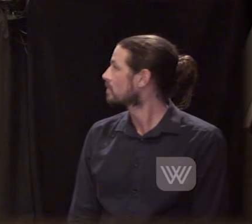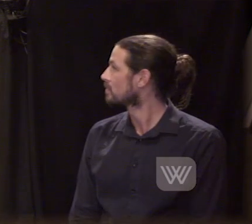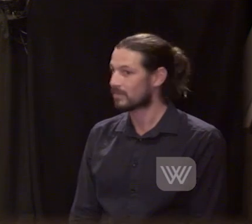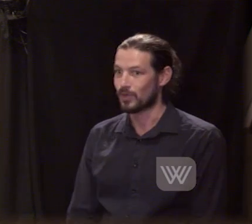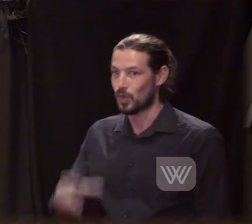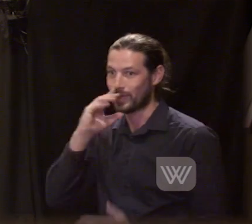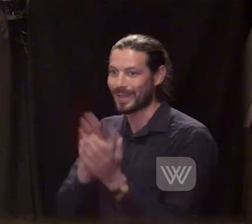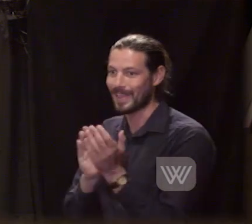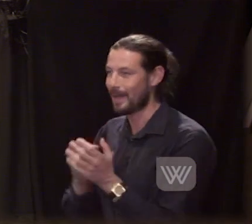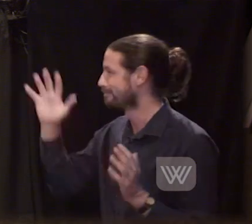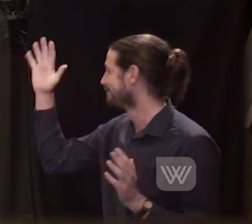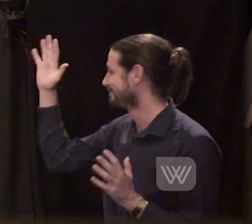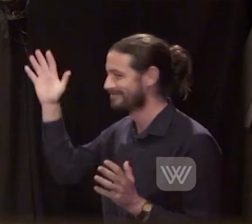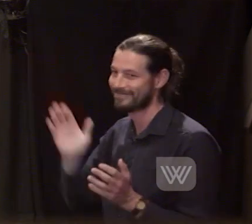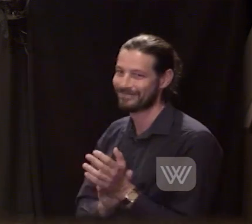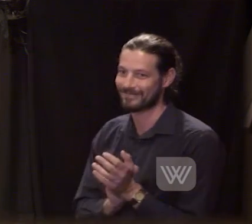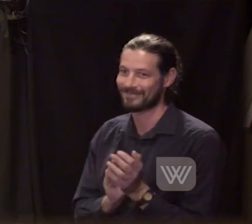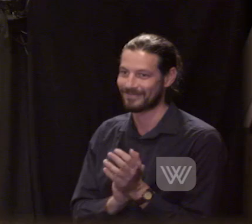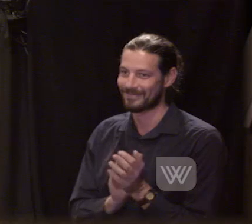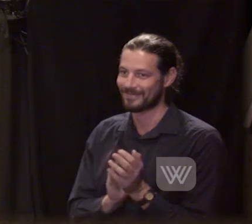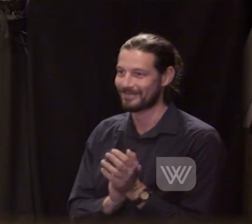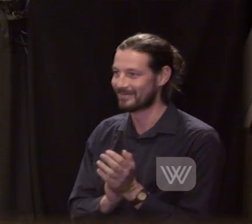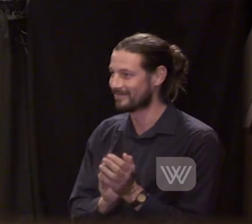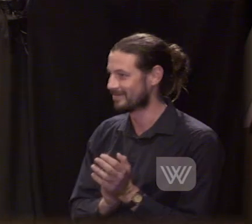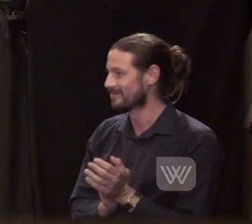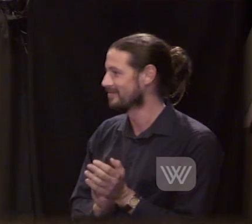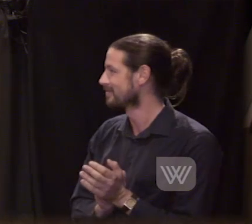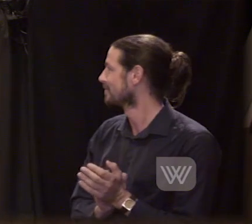can applaud her if you like. Oh. And him.